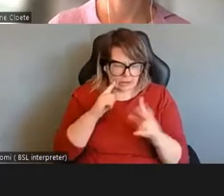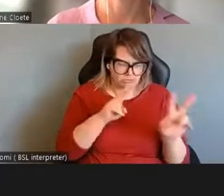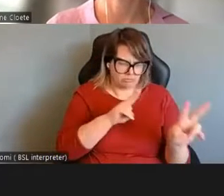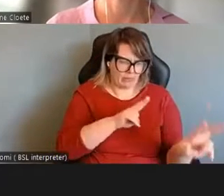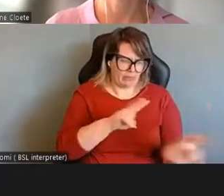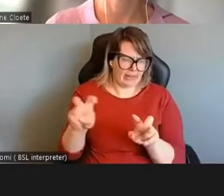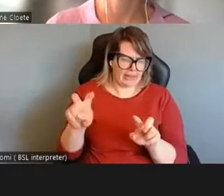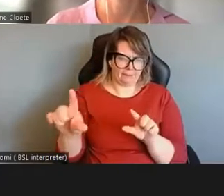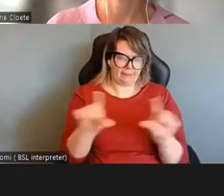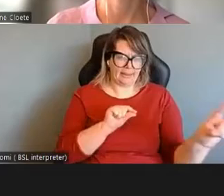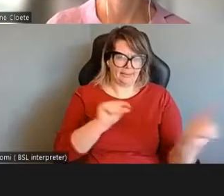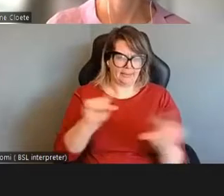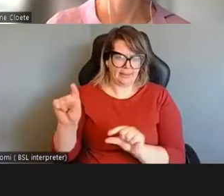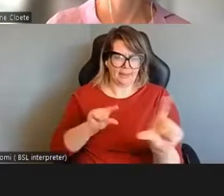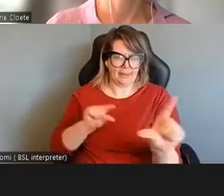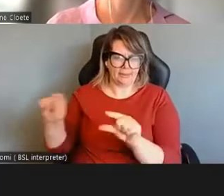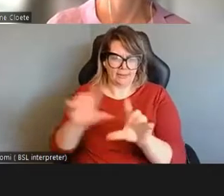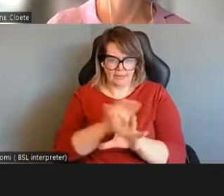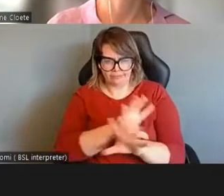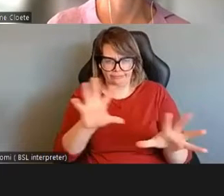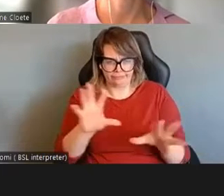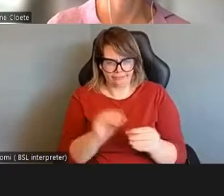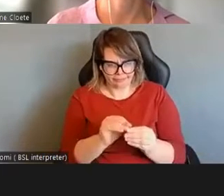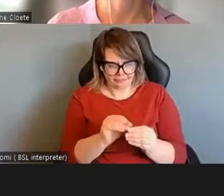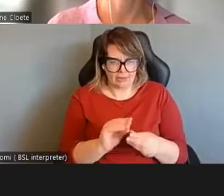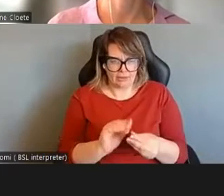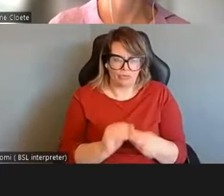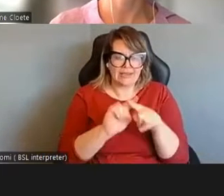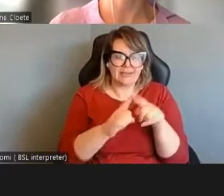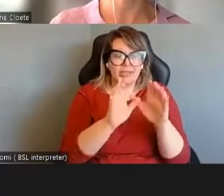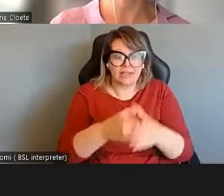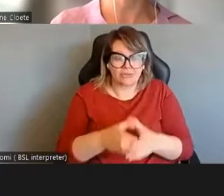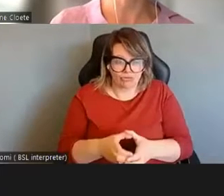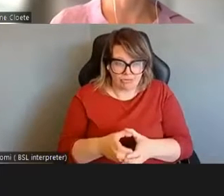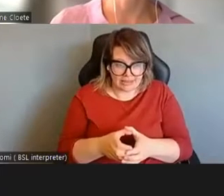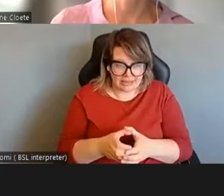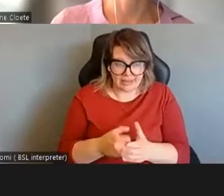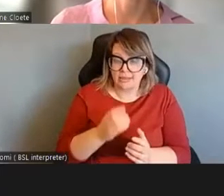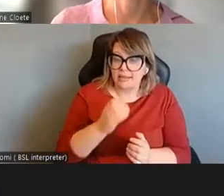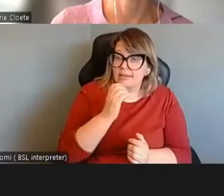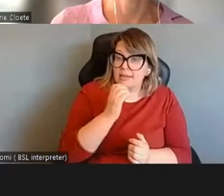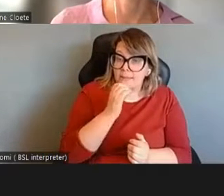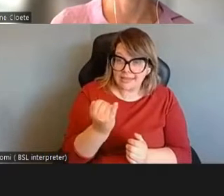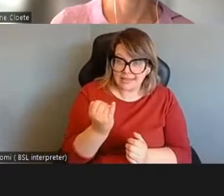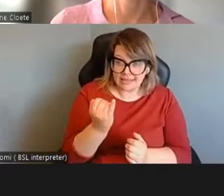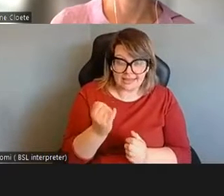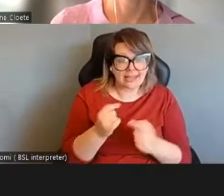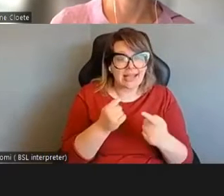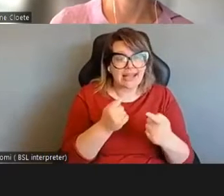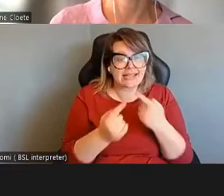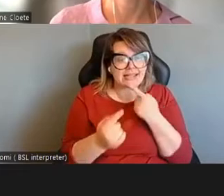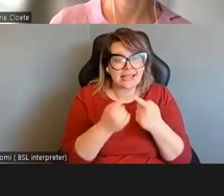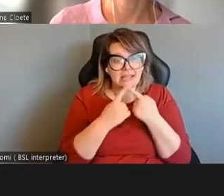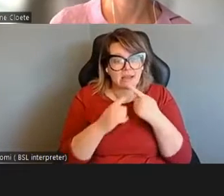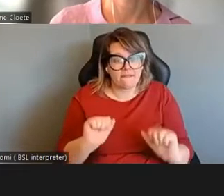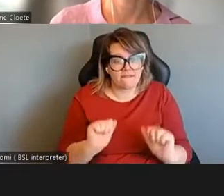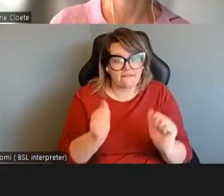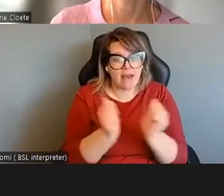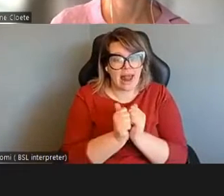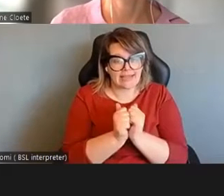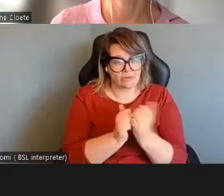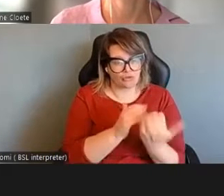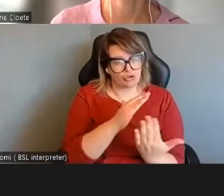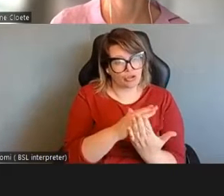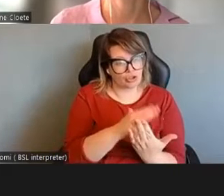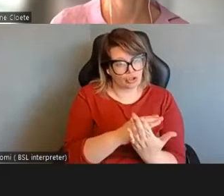themes and categories. And then step 6 is data validation. So we take the